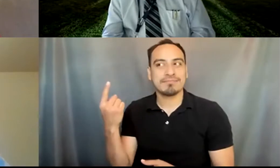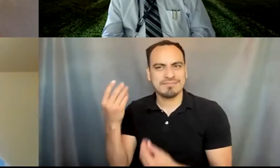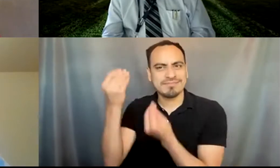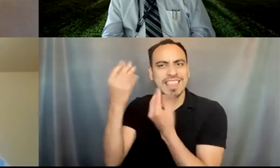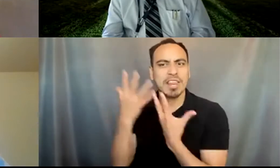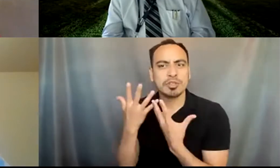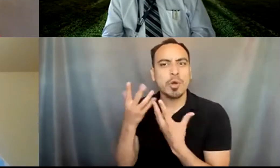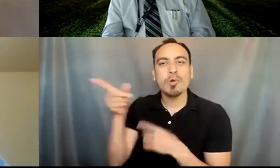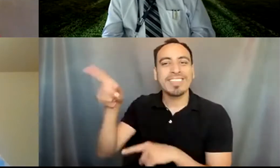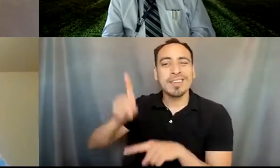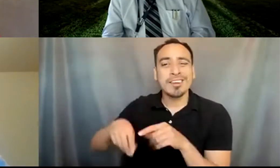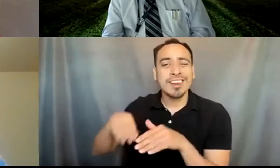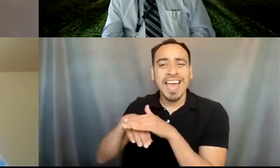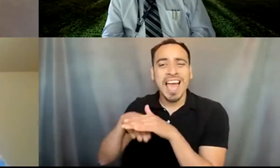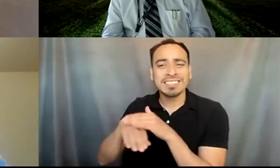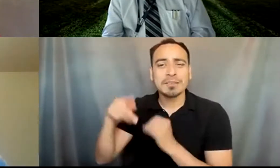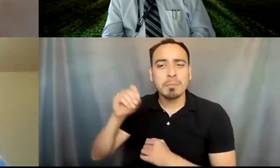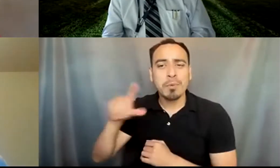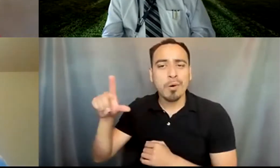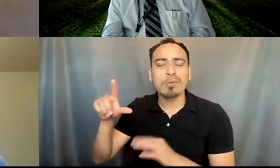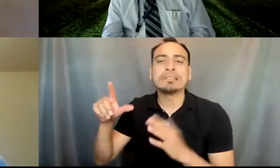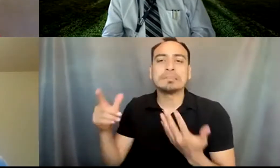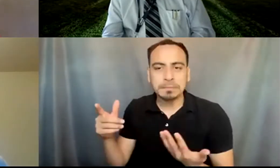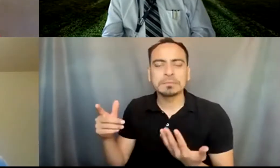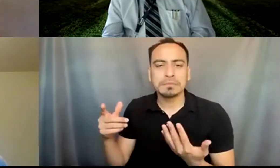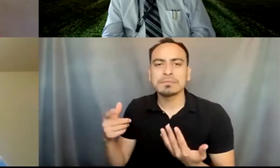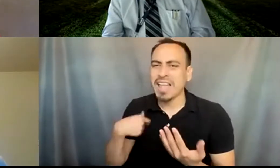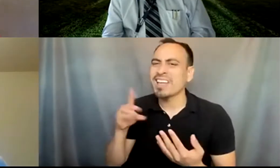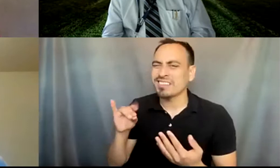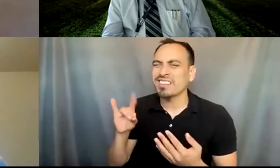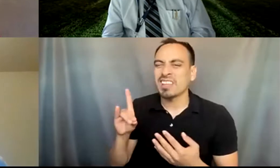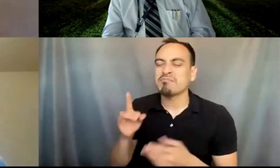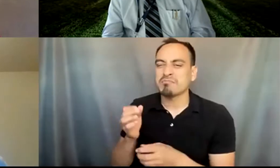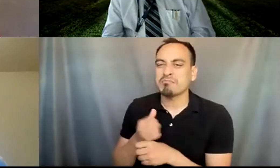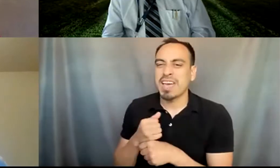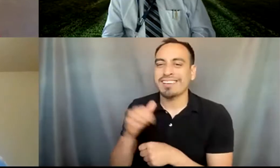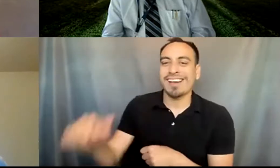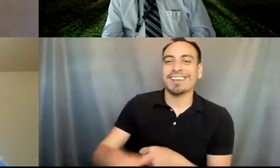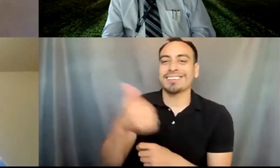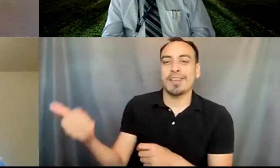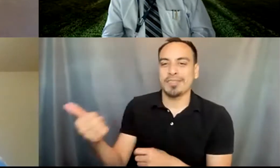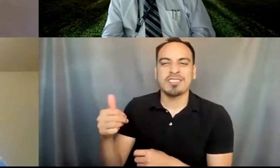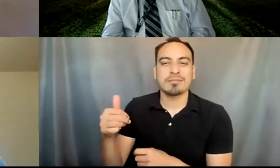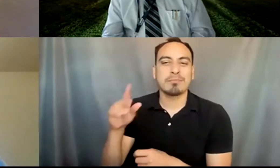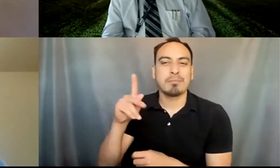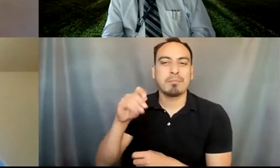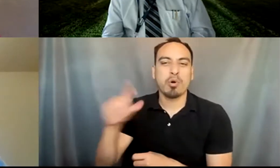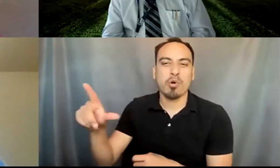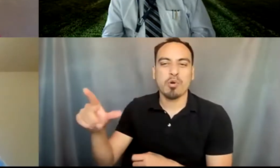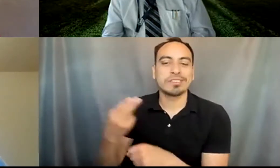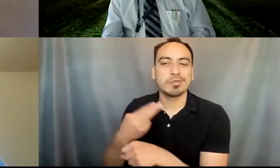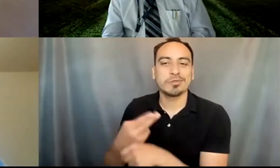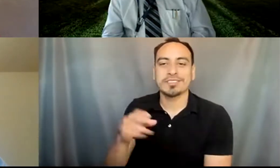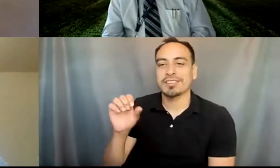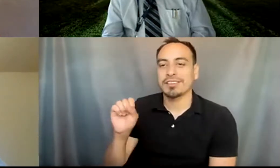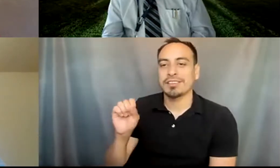poll. I did create a separate little Survey Monkey just in case. The questions didn't encompass everything that